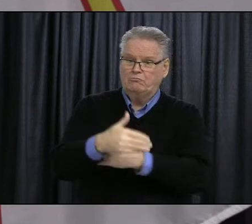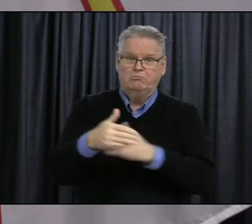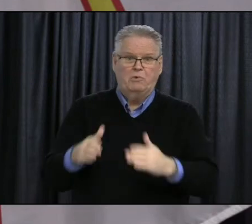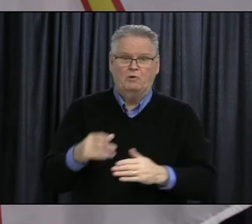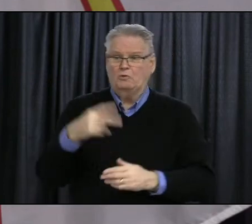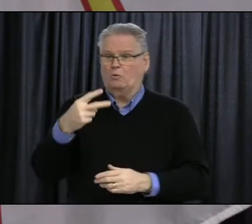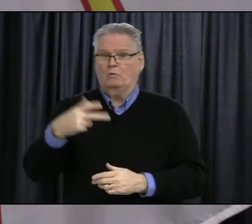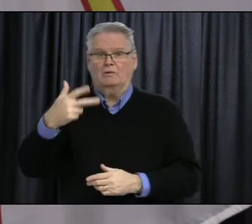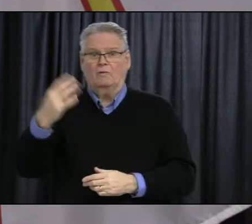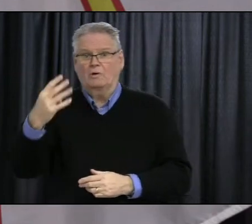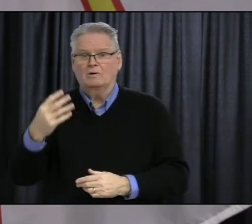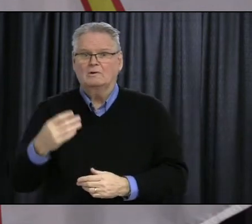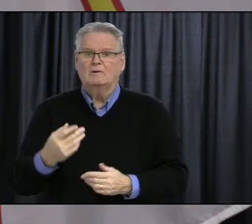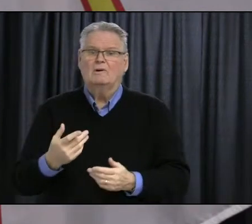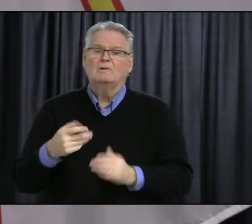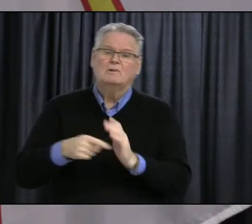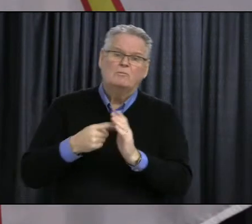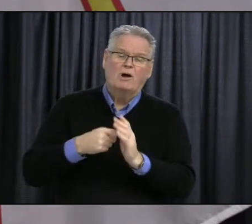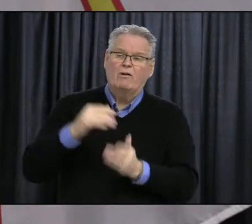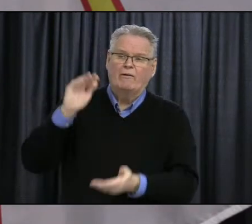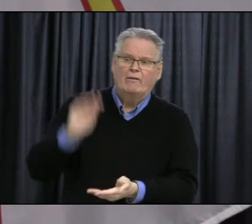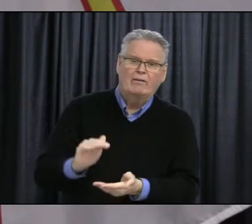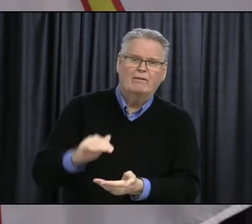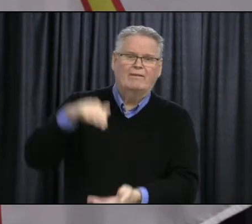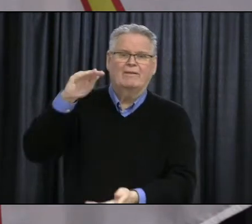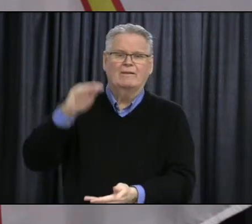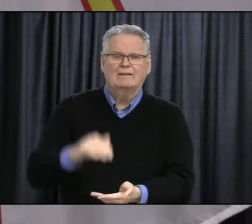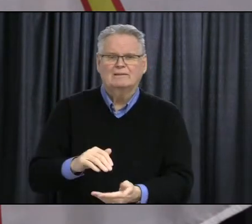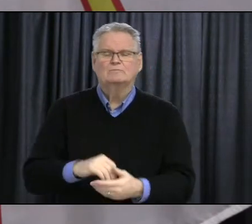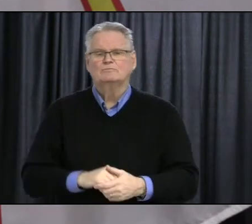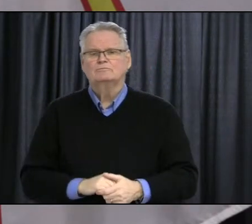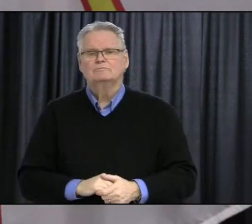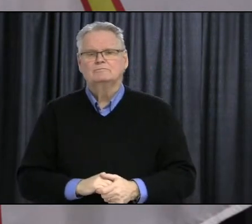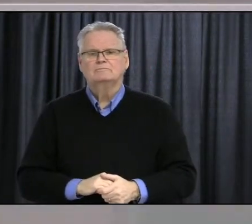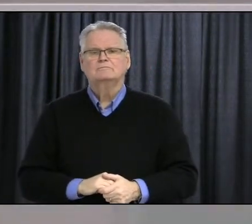2 trays a week. But this week it's only 1.